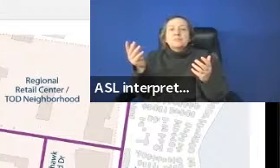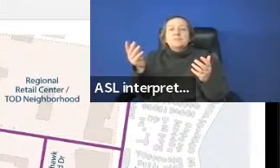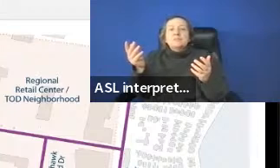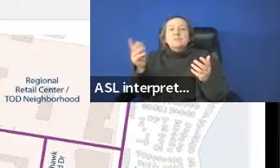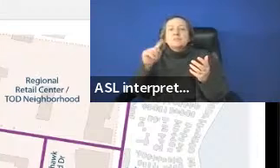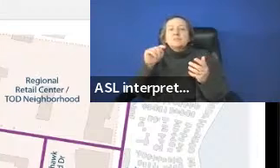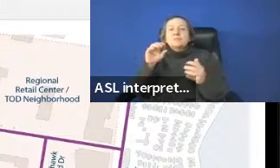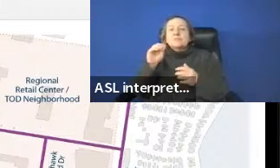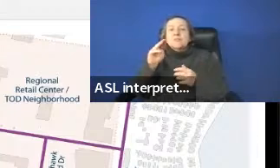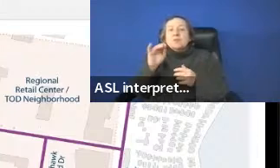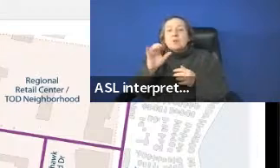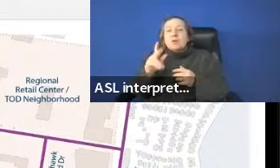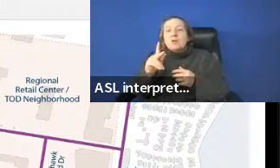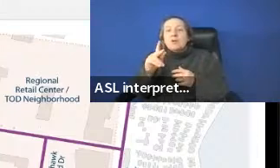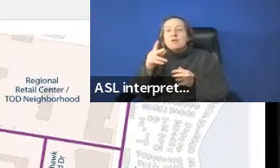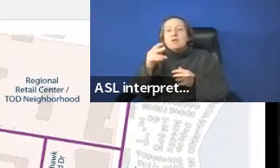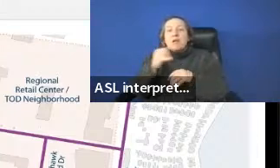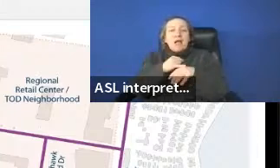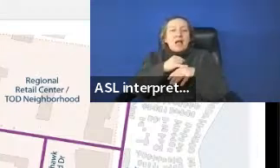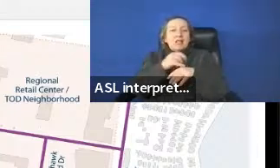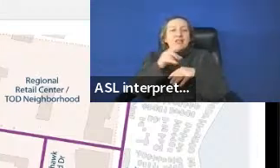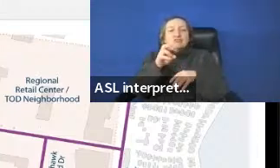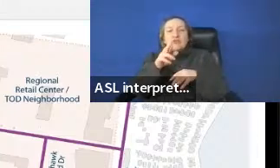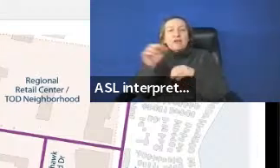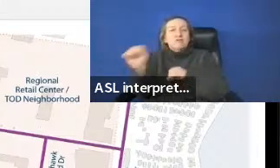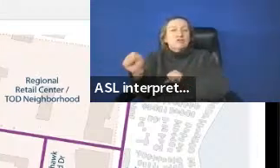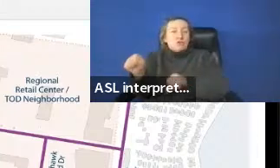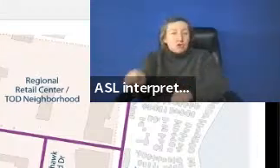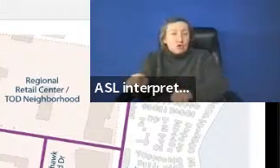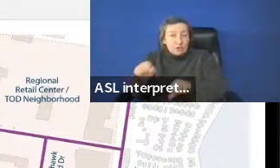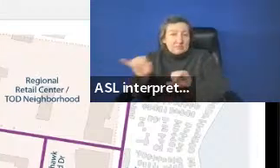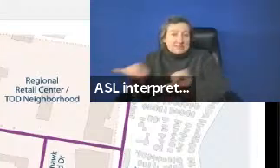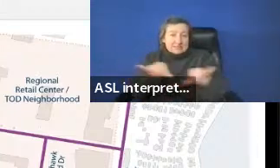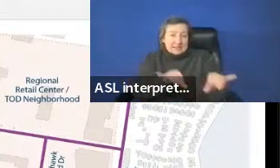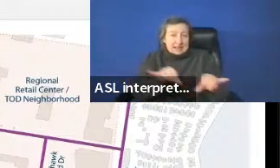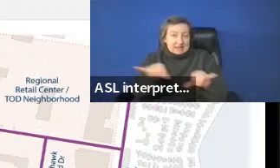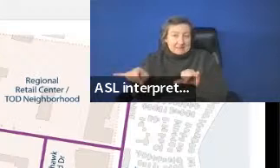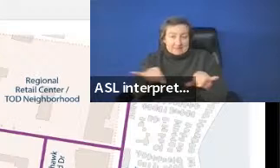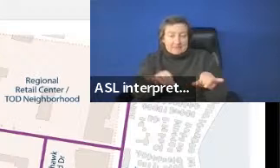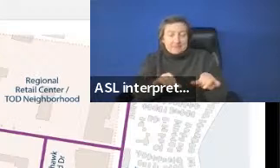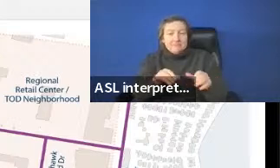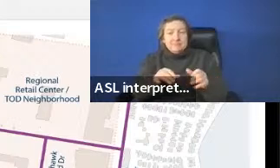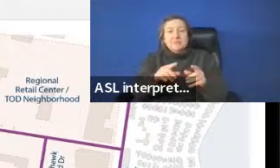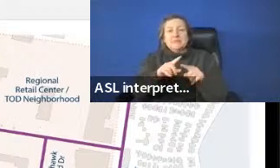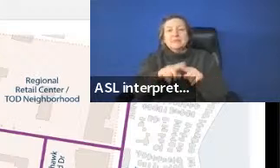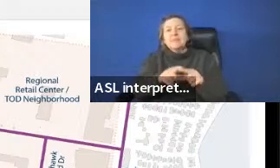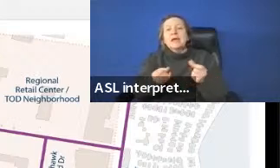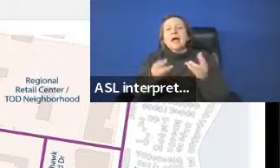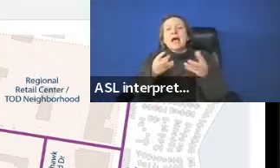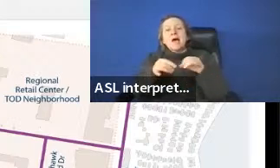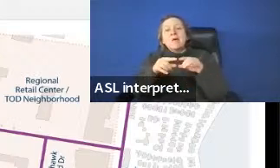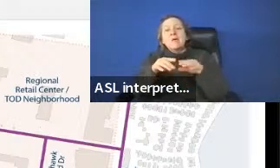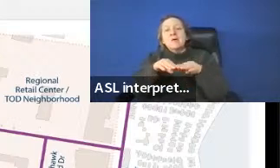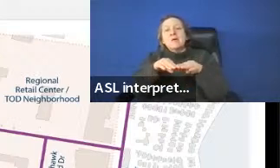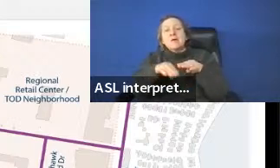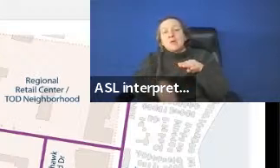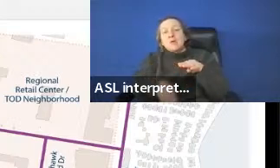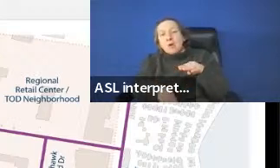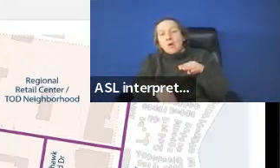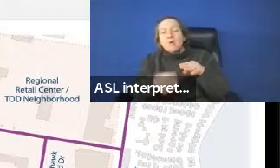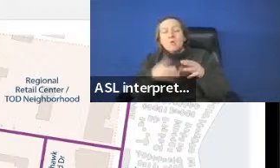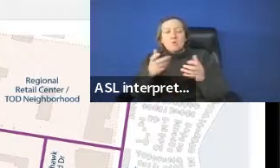Tomahawk Island Drive could be the same thing, right? If it's a question of how low do we want the highway, but we